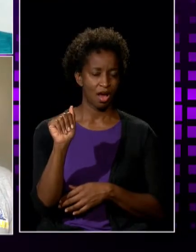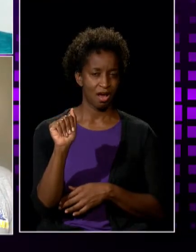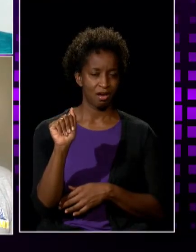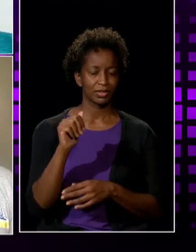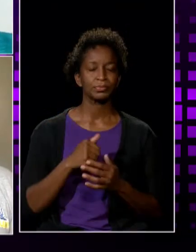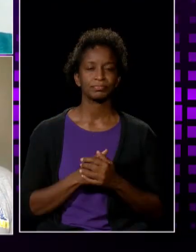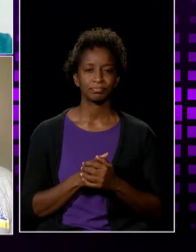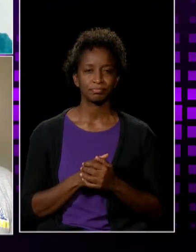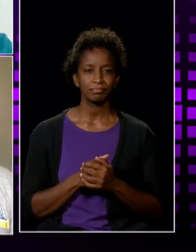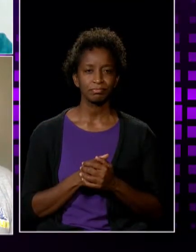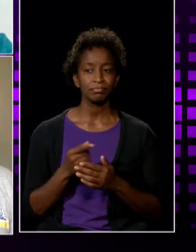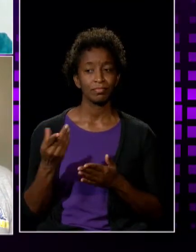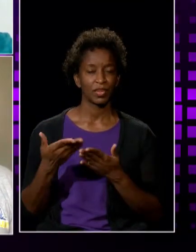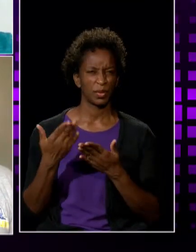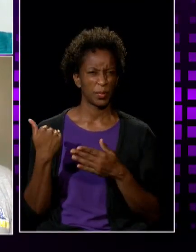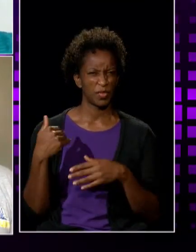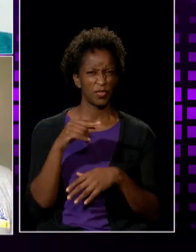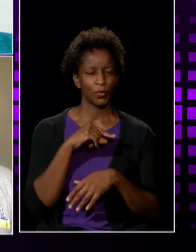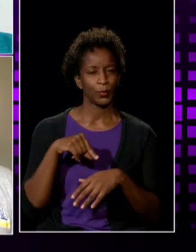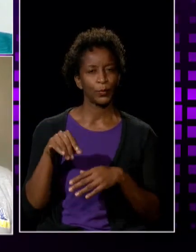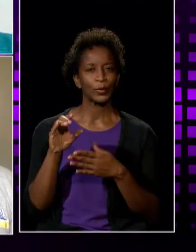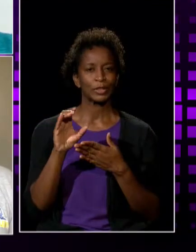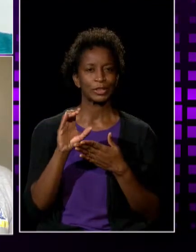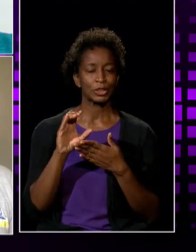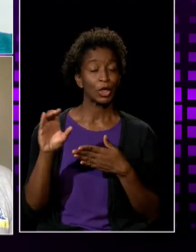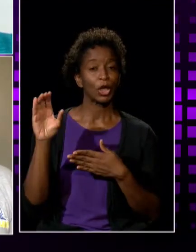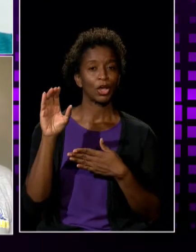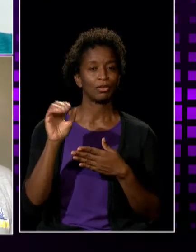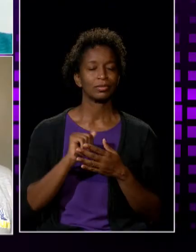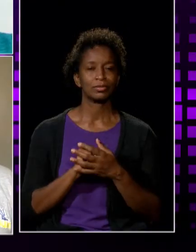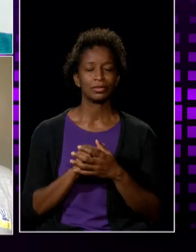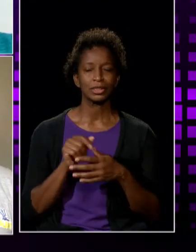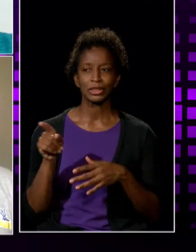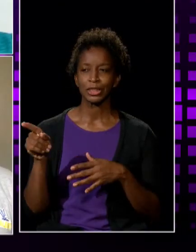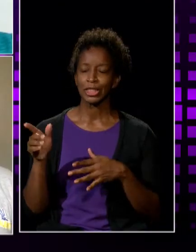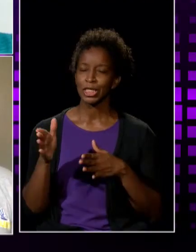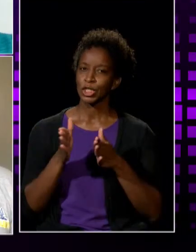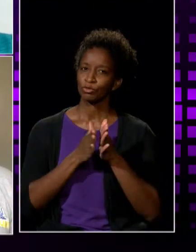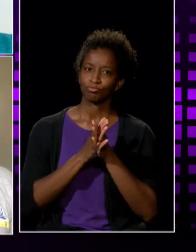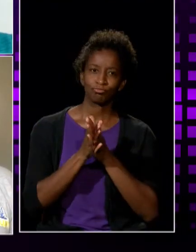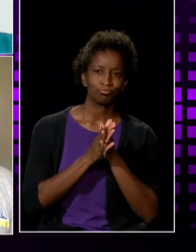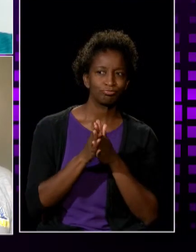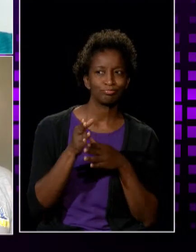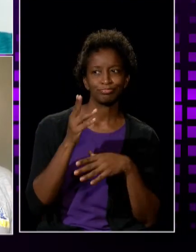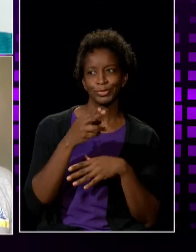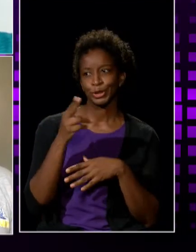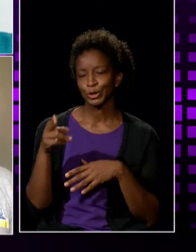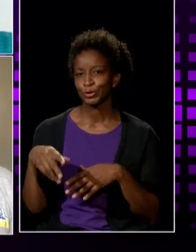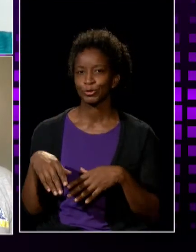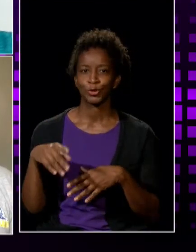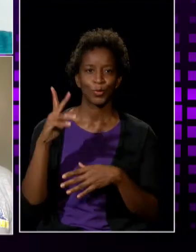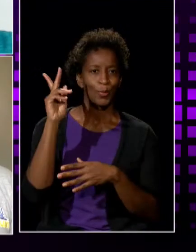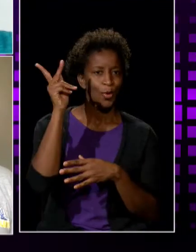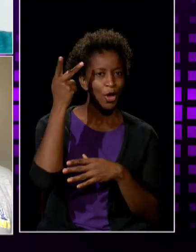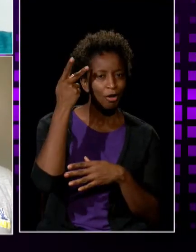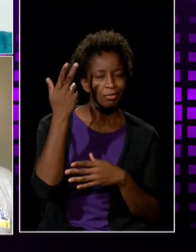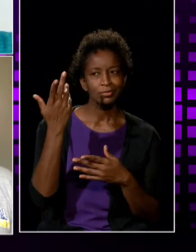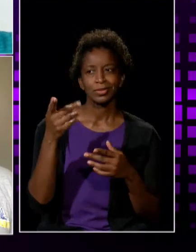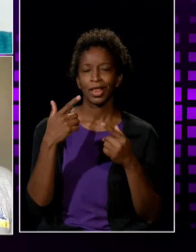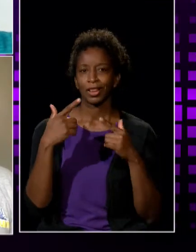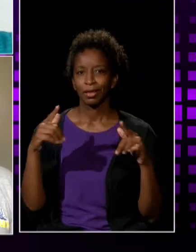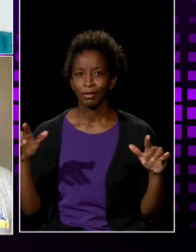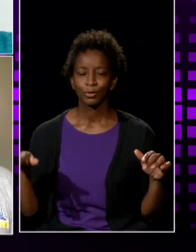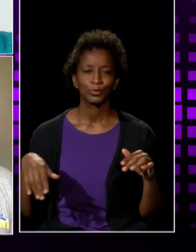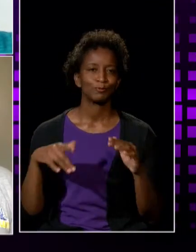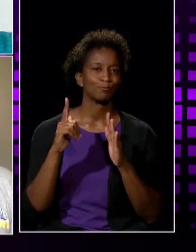passion for people, civic and current affairs, history, politics, language, law,